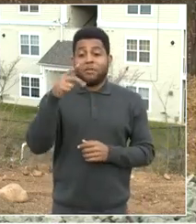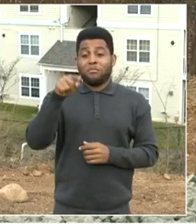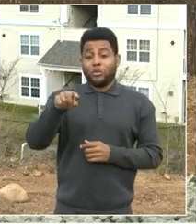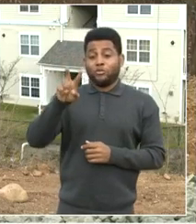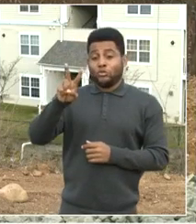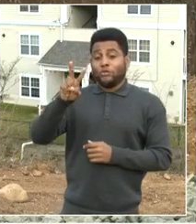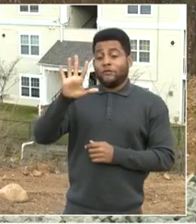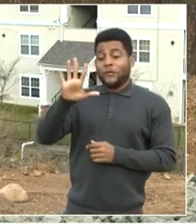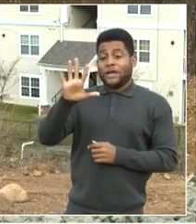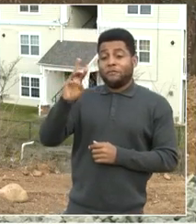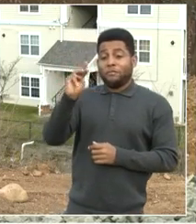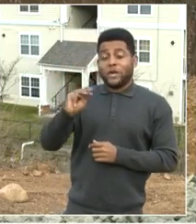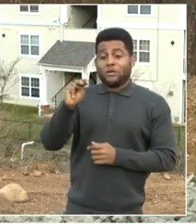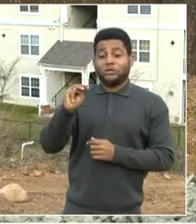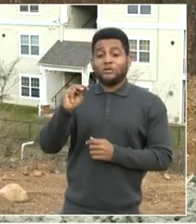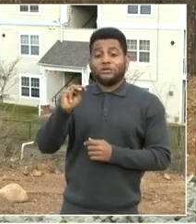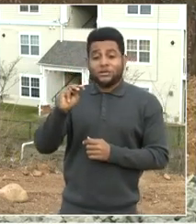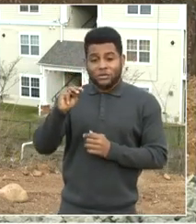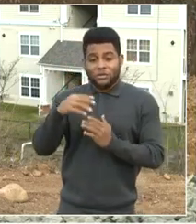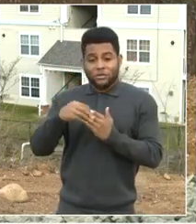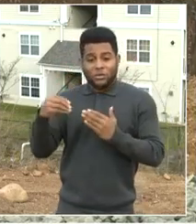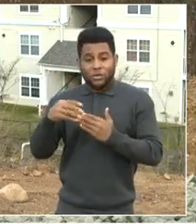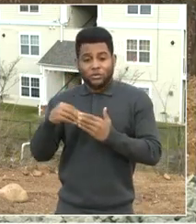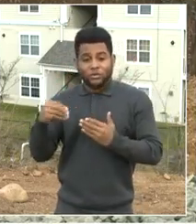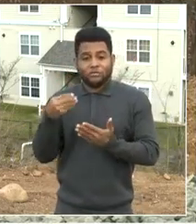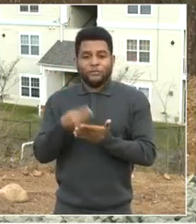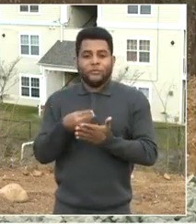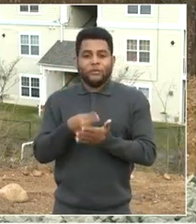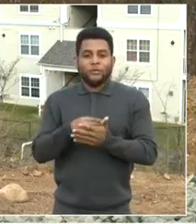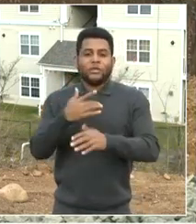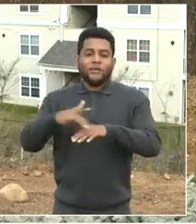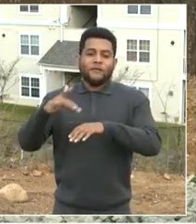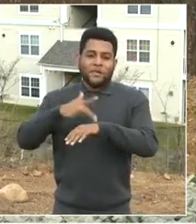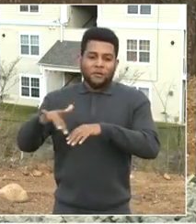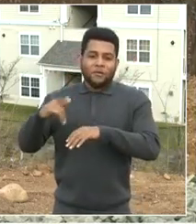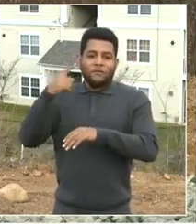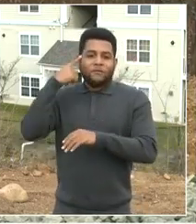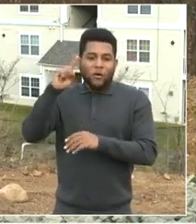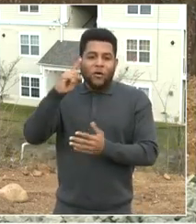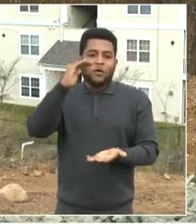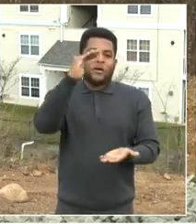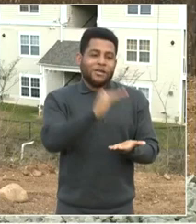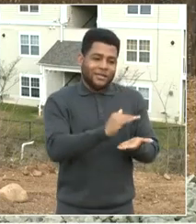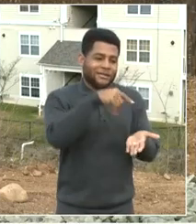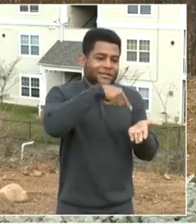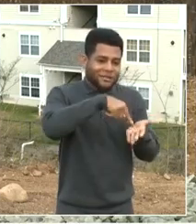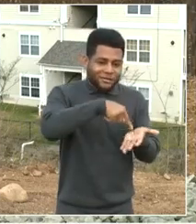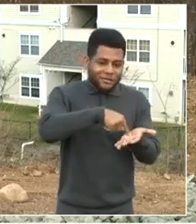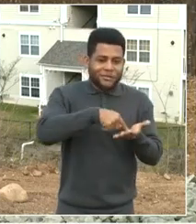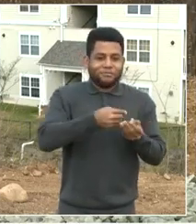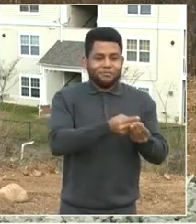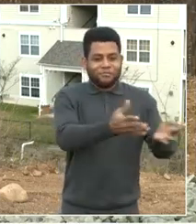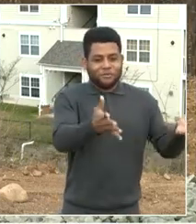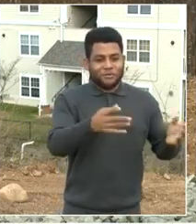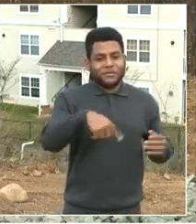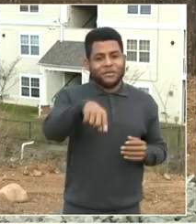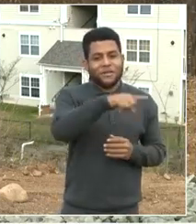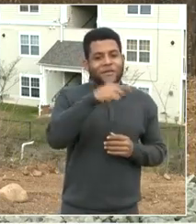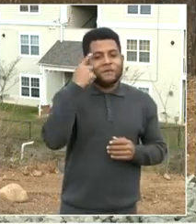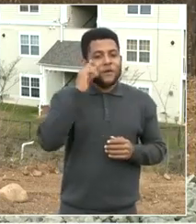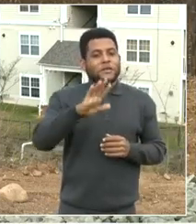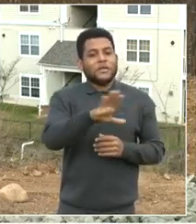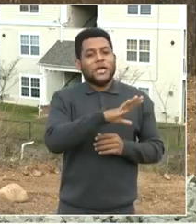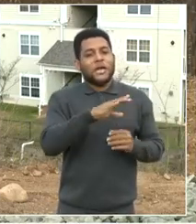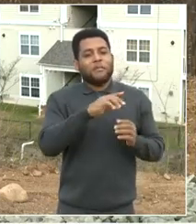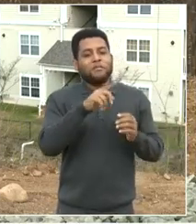closing cost assistance through our HPAP and other similar programs. I expect homeowners will come here to use those resources. And just